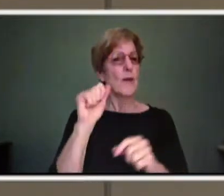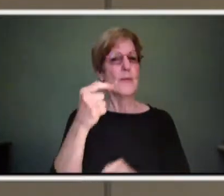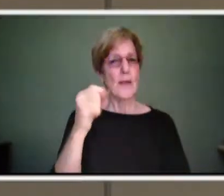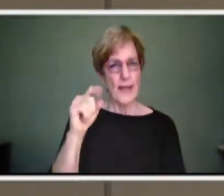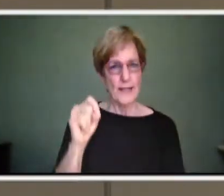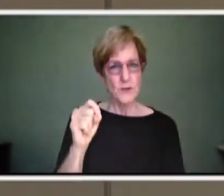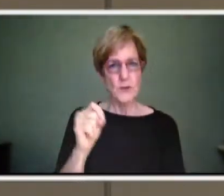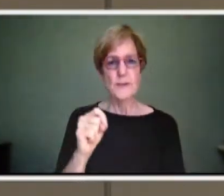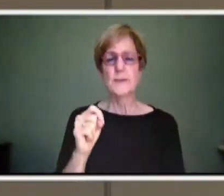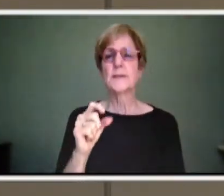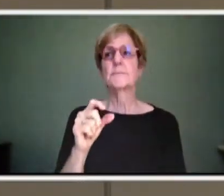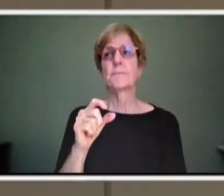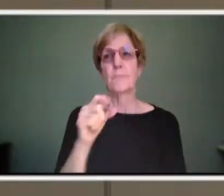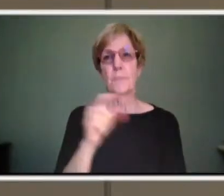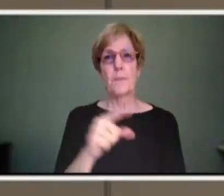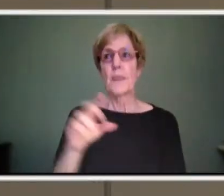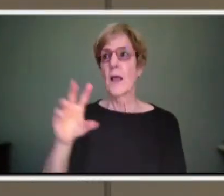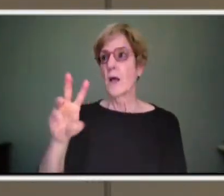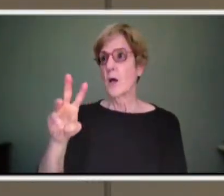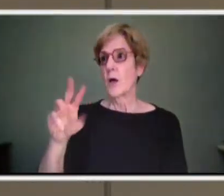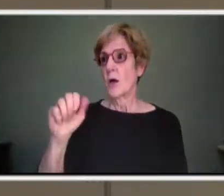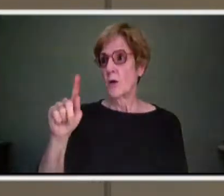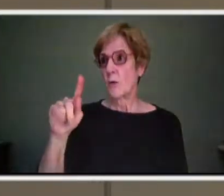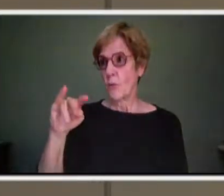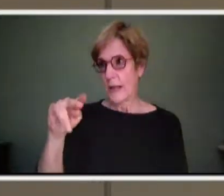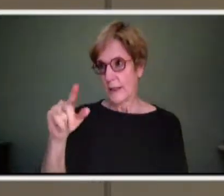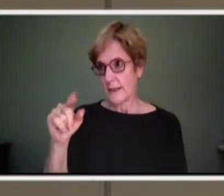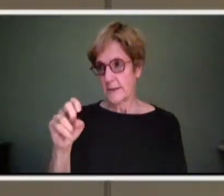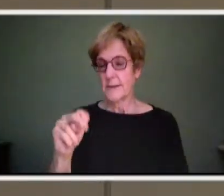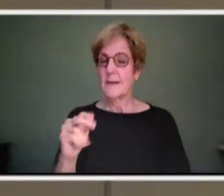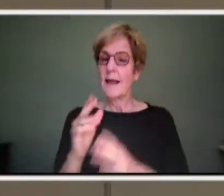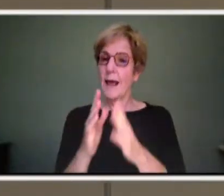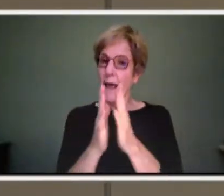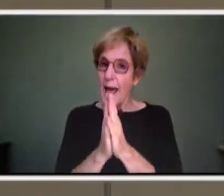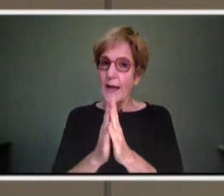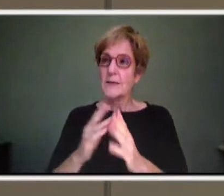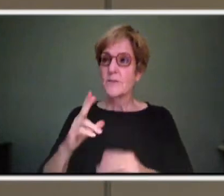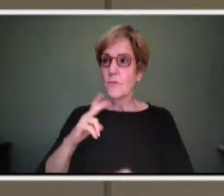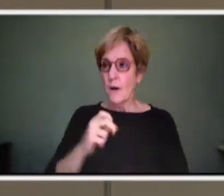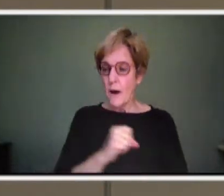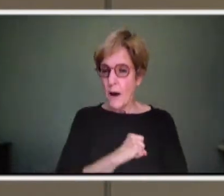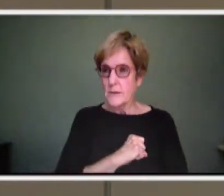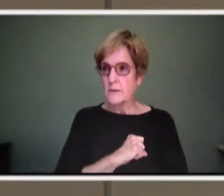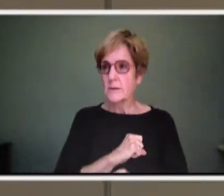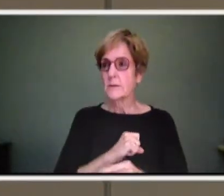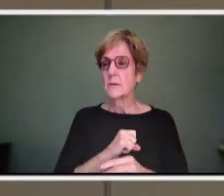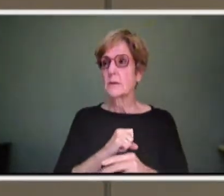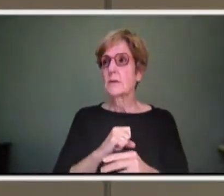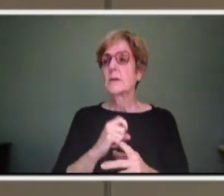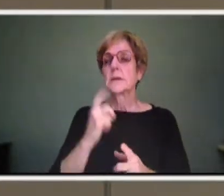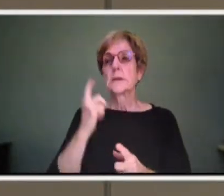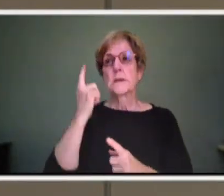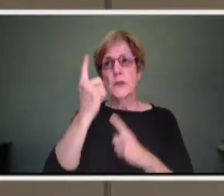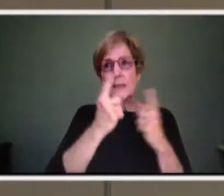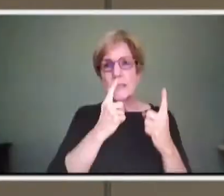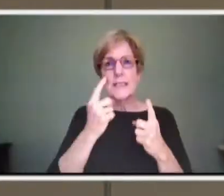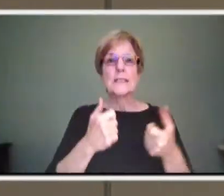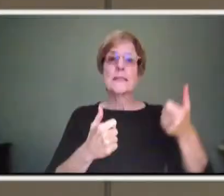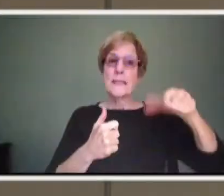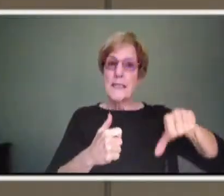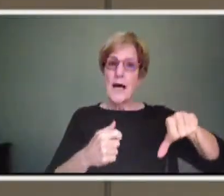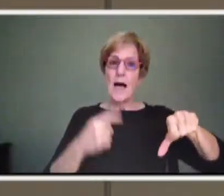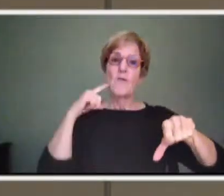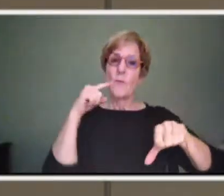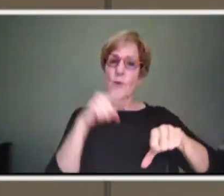Councilmember Watlington did ask for us to consider a denial for this particular